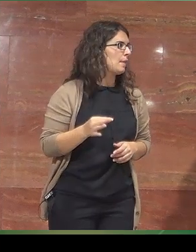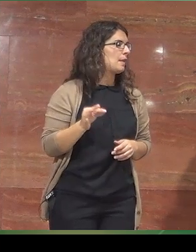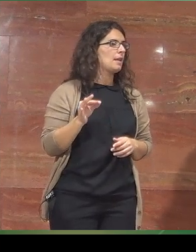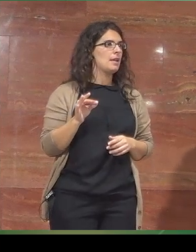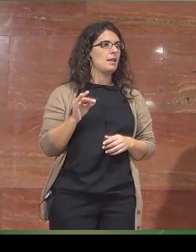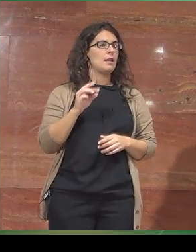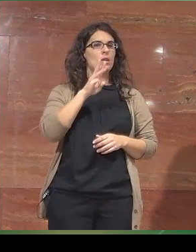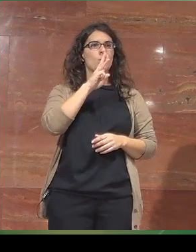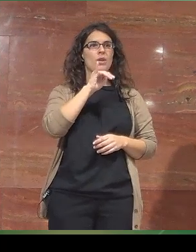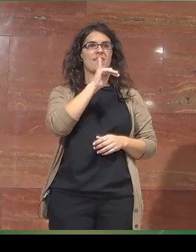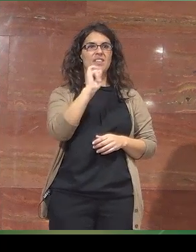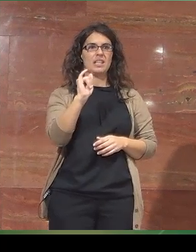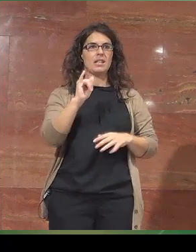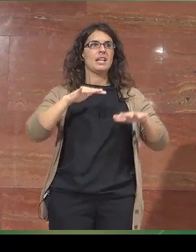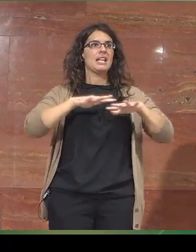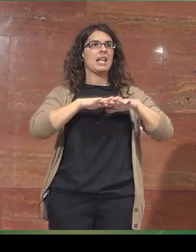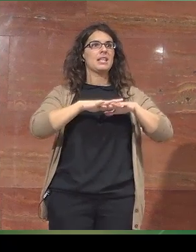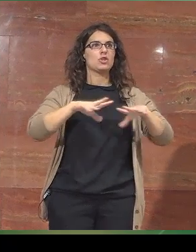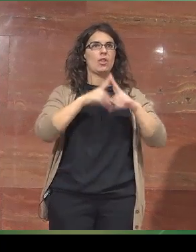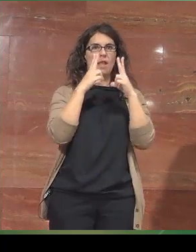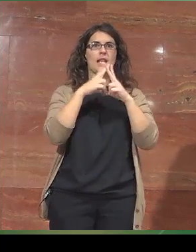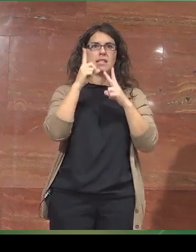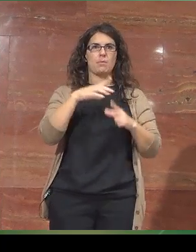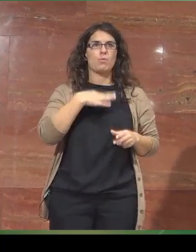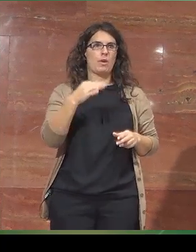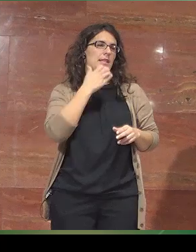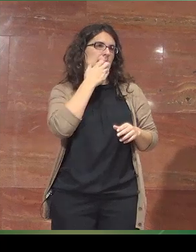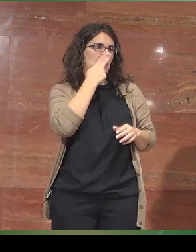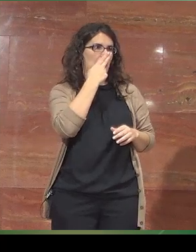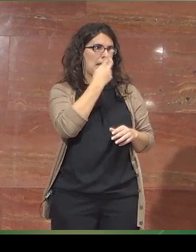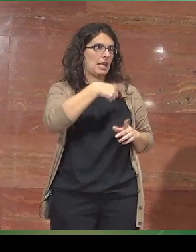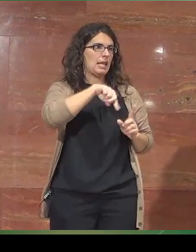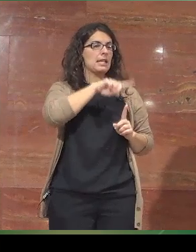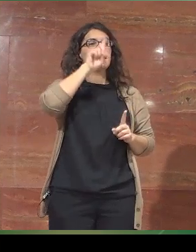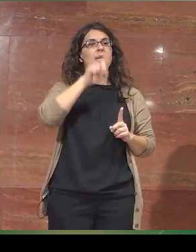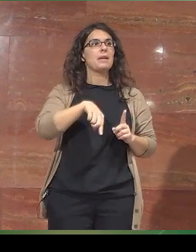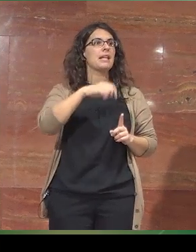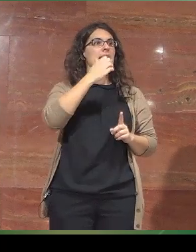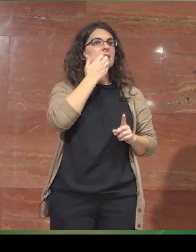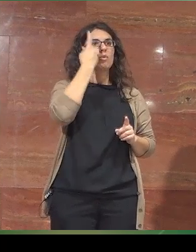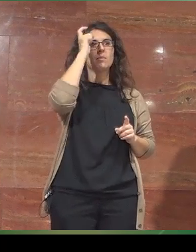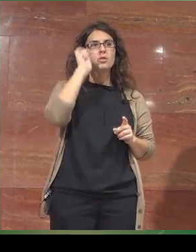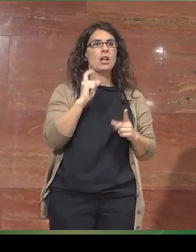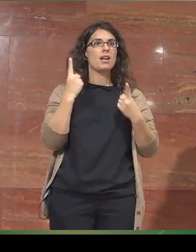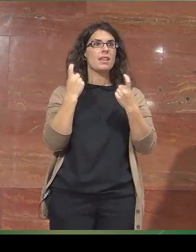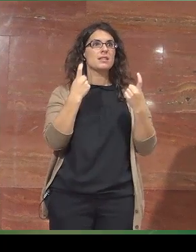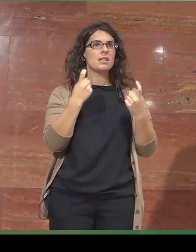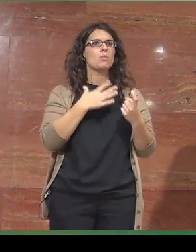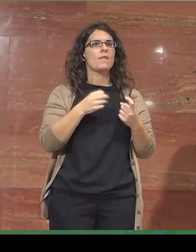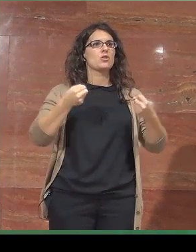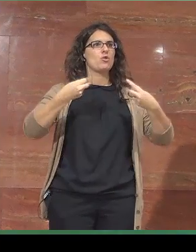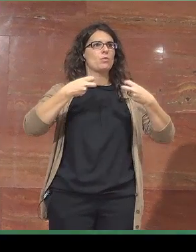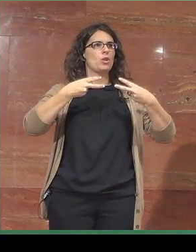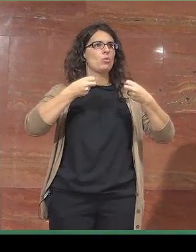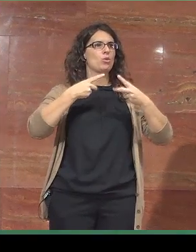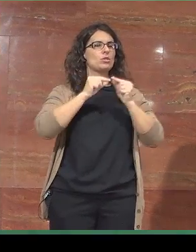por Wi-Fi a redes sociales por si alguien está interesado y asimismo, si alguien lo necesita, puede ver los subtitulados en el